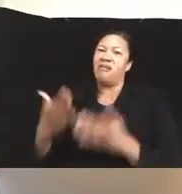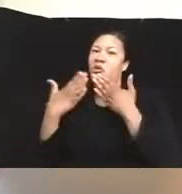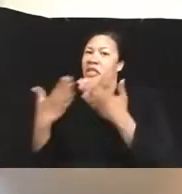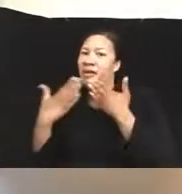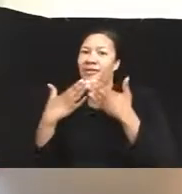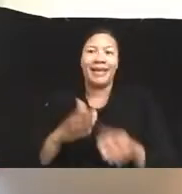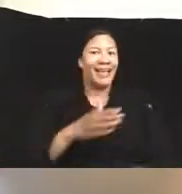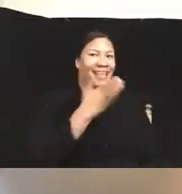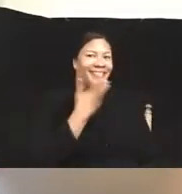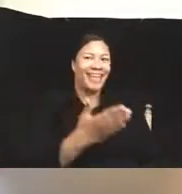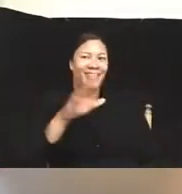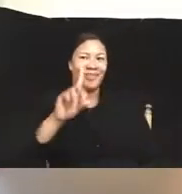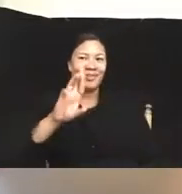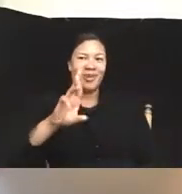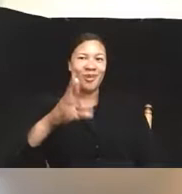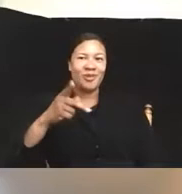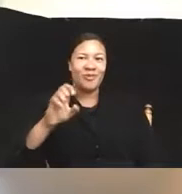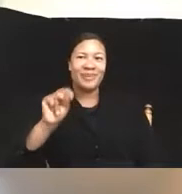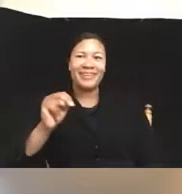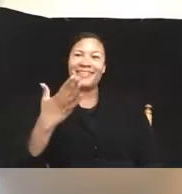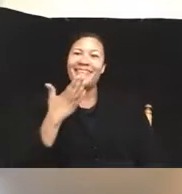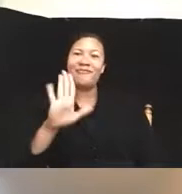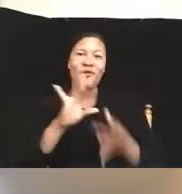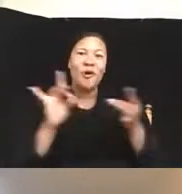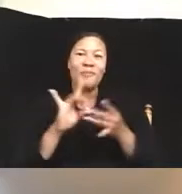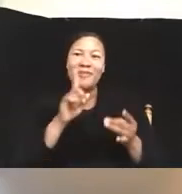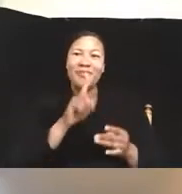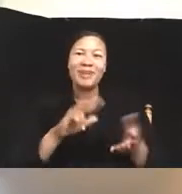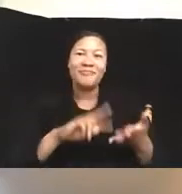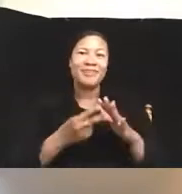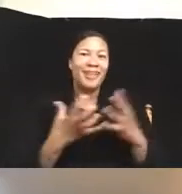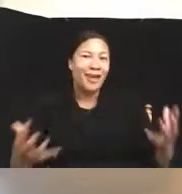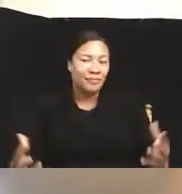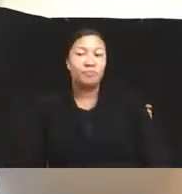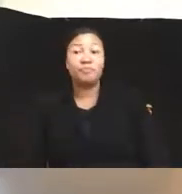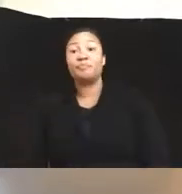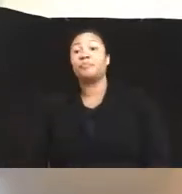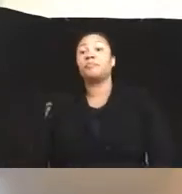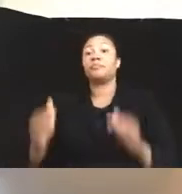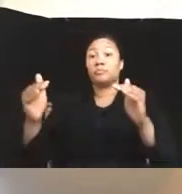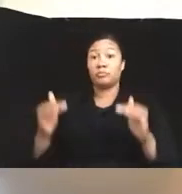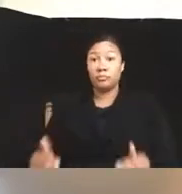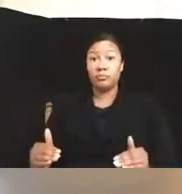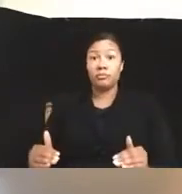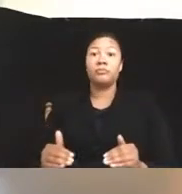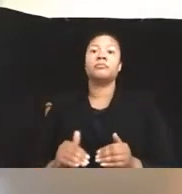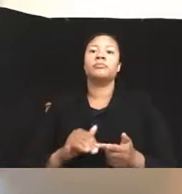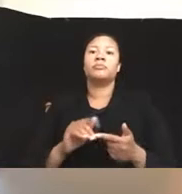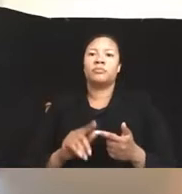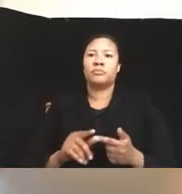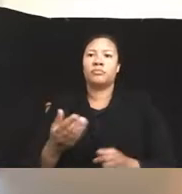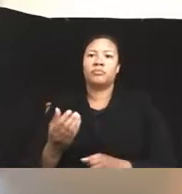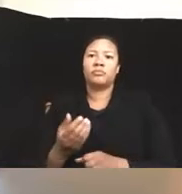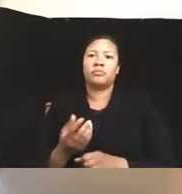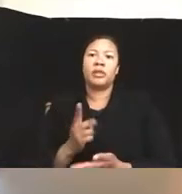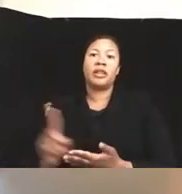Peterson. I appreciate the comments. That means a lot. And then the next one is last Friday, and this